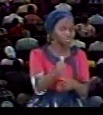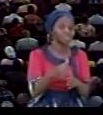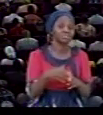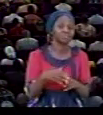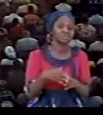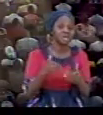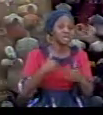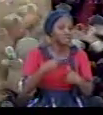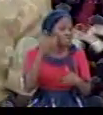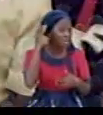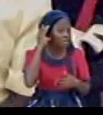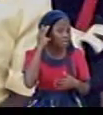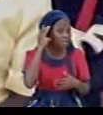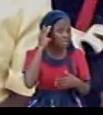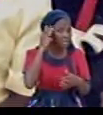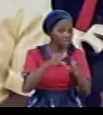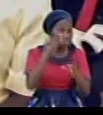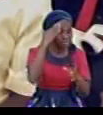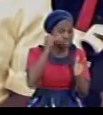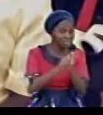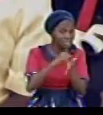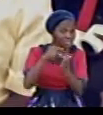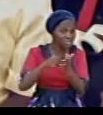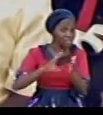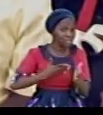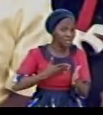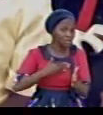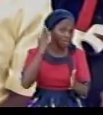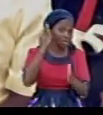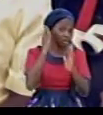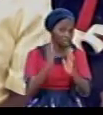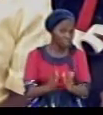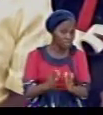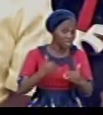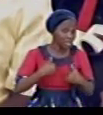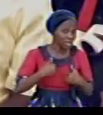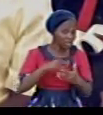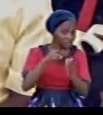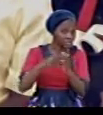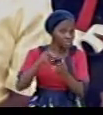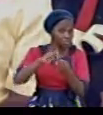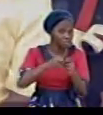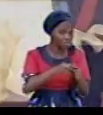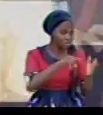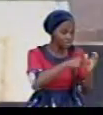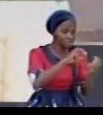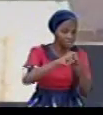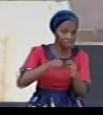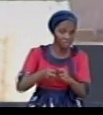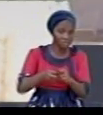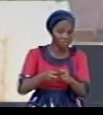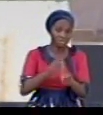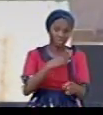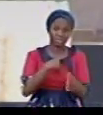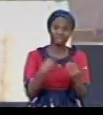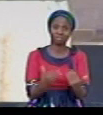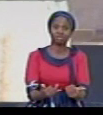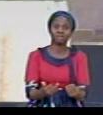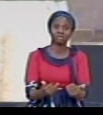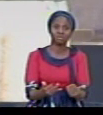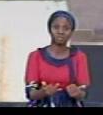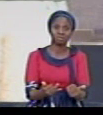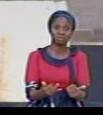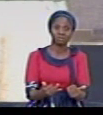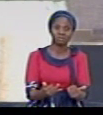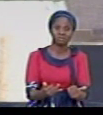know that this, our local pastor, is having this challenge and this challenge? And now, we don't even want